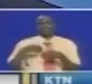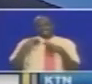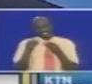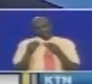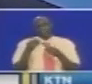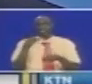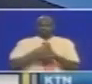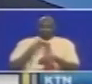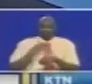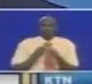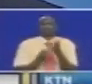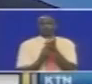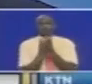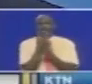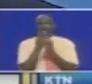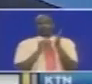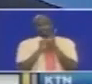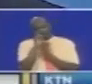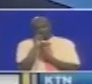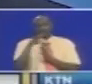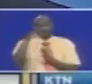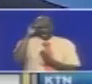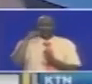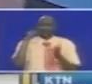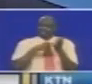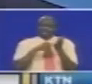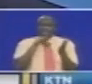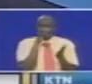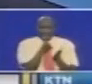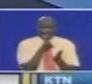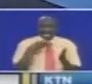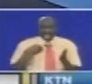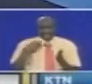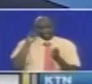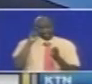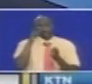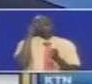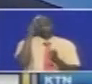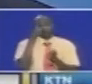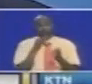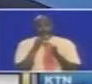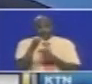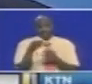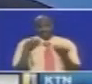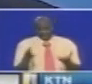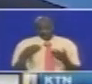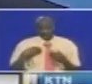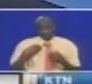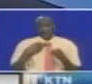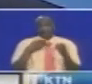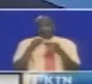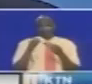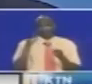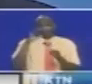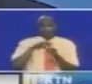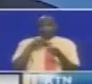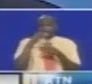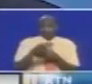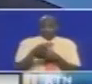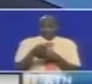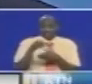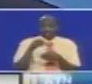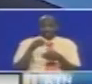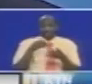grow, to learn from their mistakes and project forward. Like now we are doing post-election evaluation, not just to look